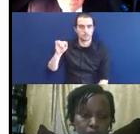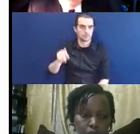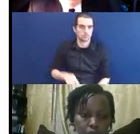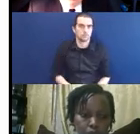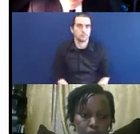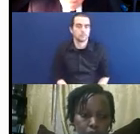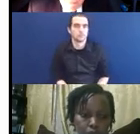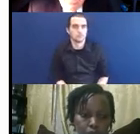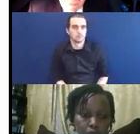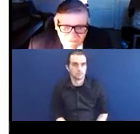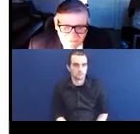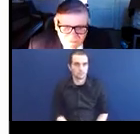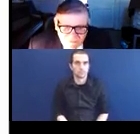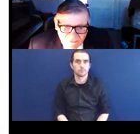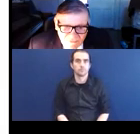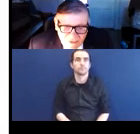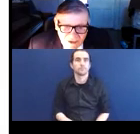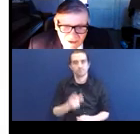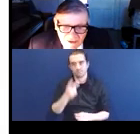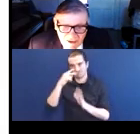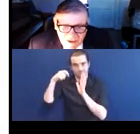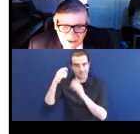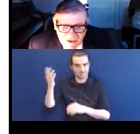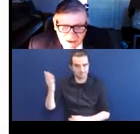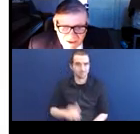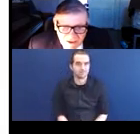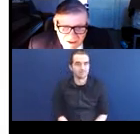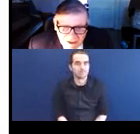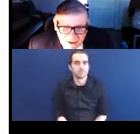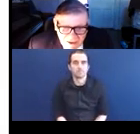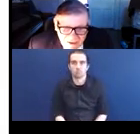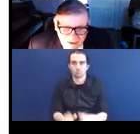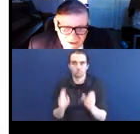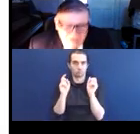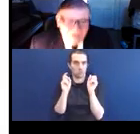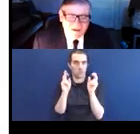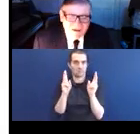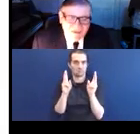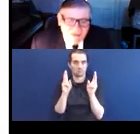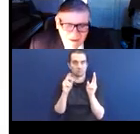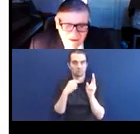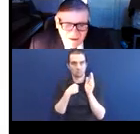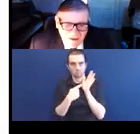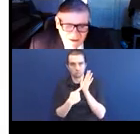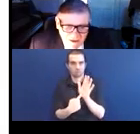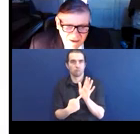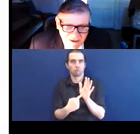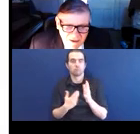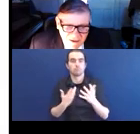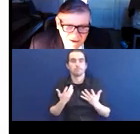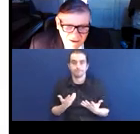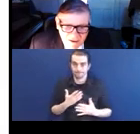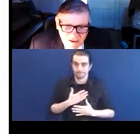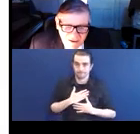as an OPD engagement officer in a project called Inclusion Works. Inclusion Works is a UK government-funded program in